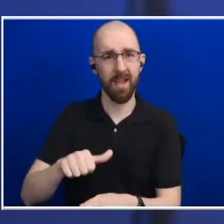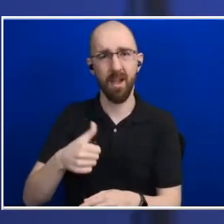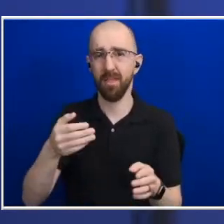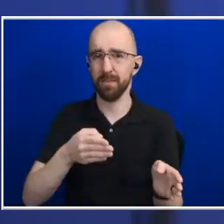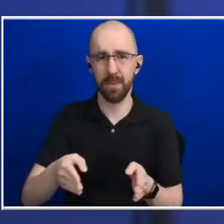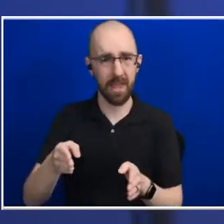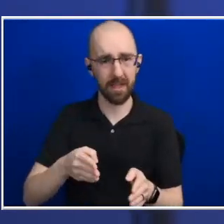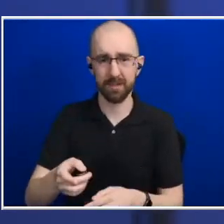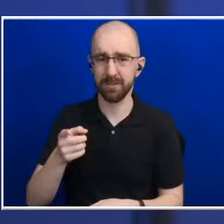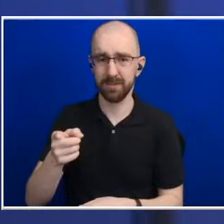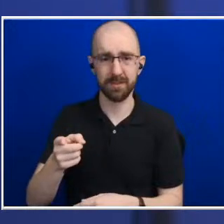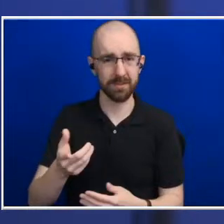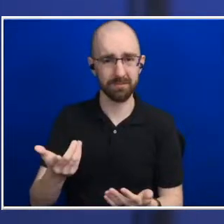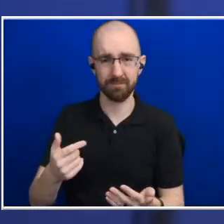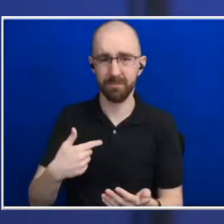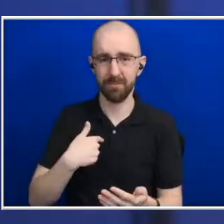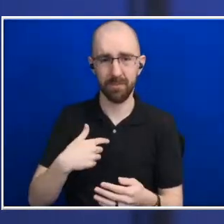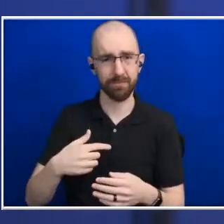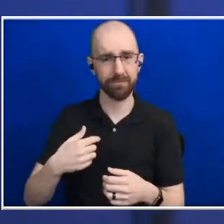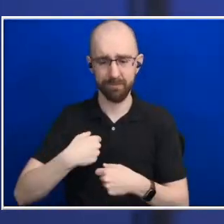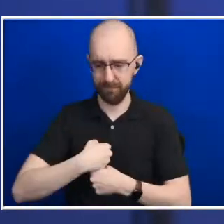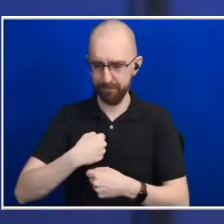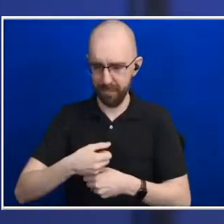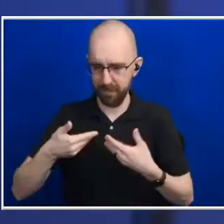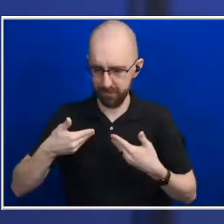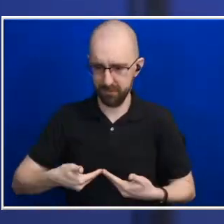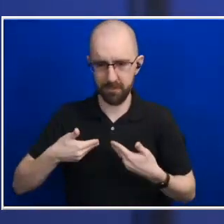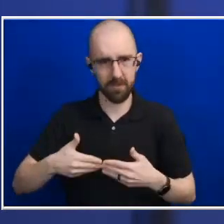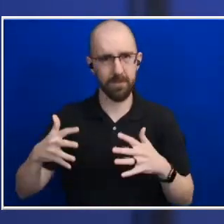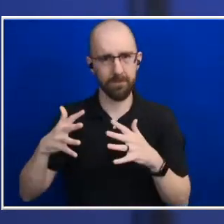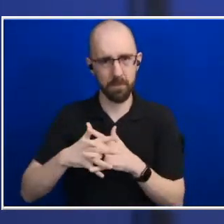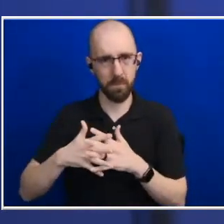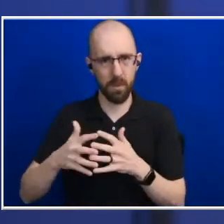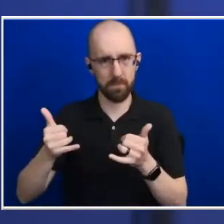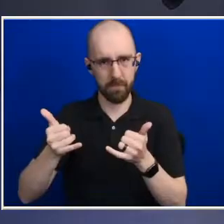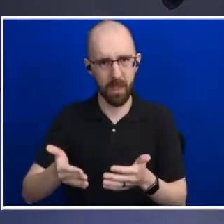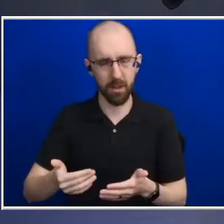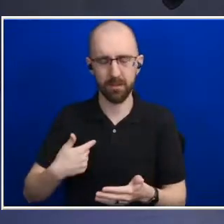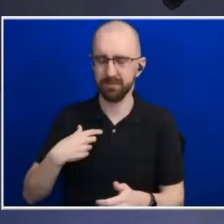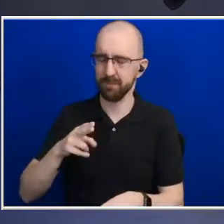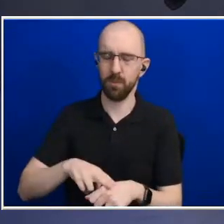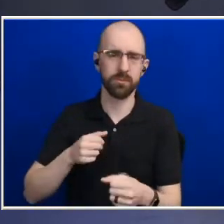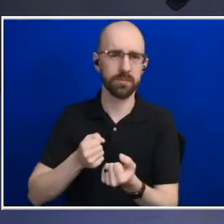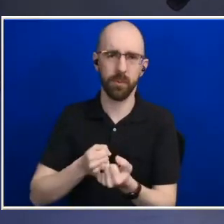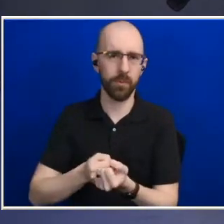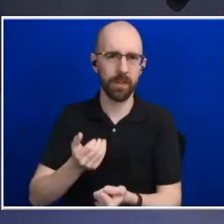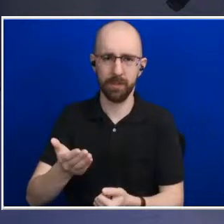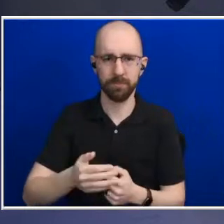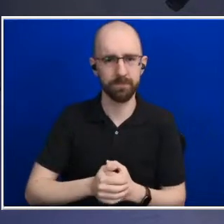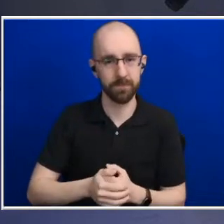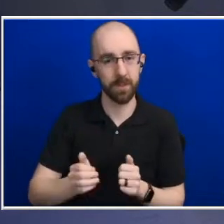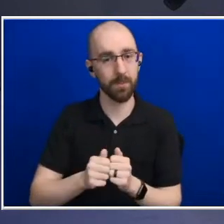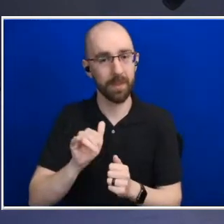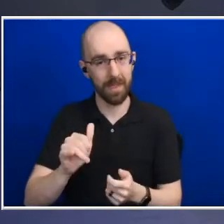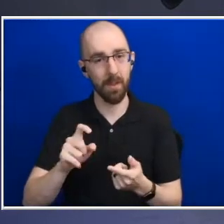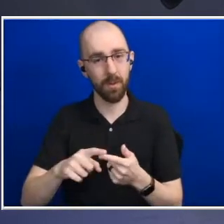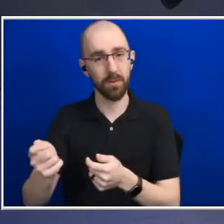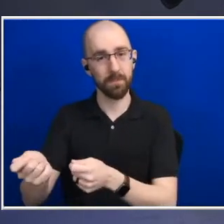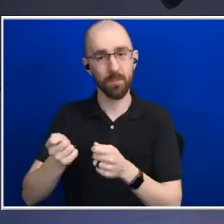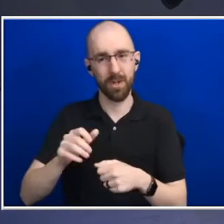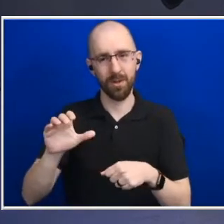I'm made to play football. I've got to do it. And of course we supported him. Well, on that note, let's bring in Coach.